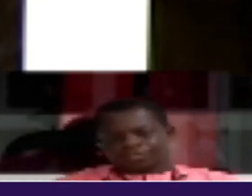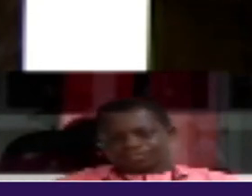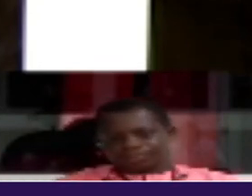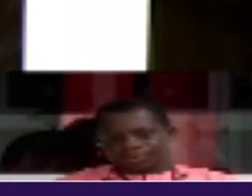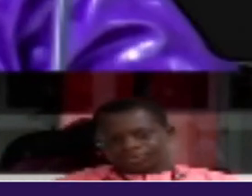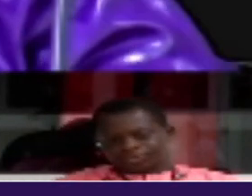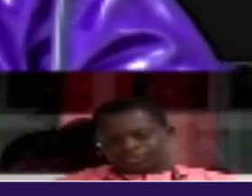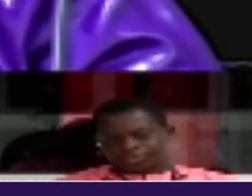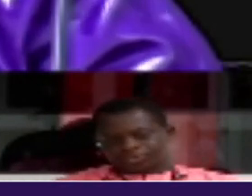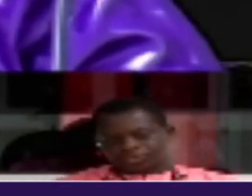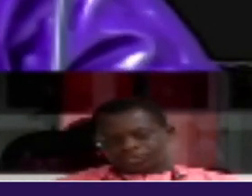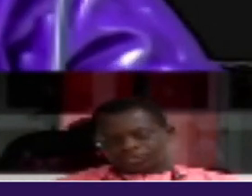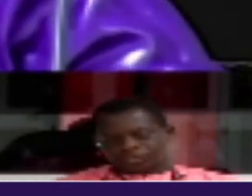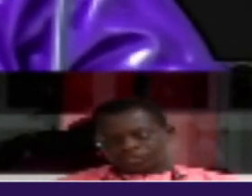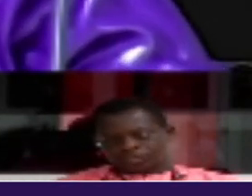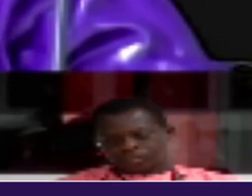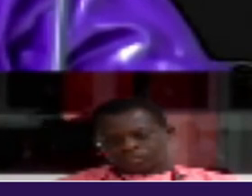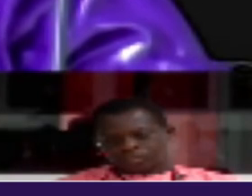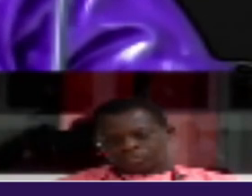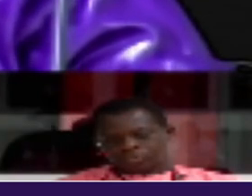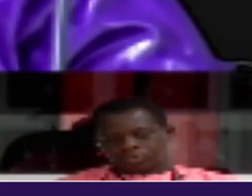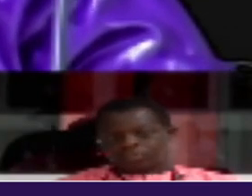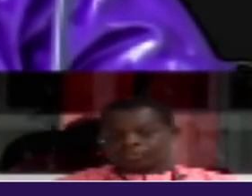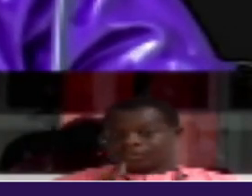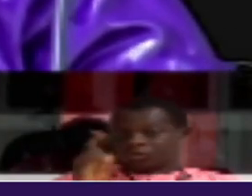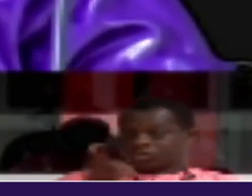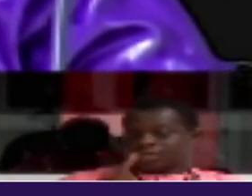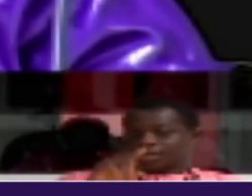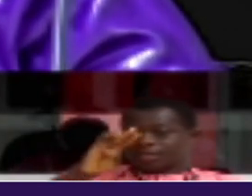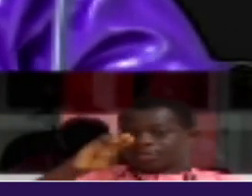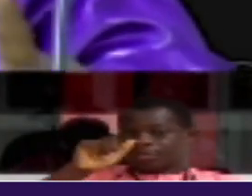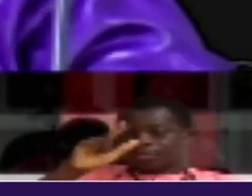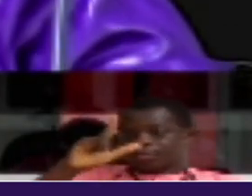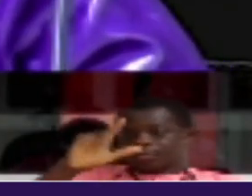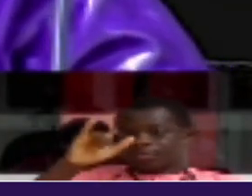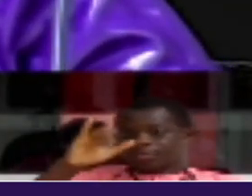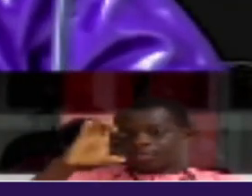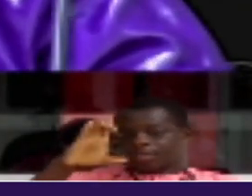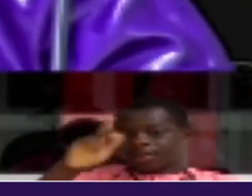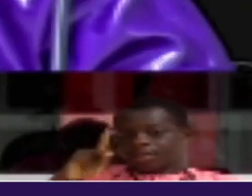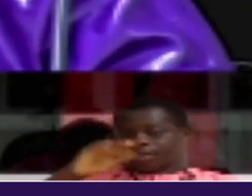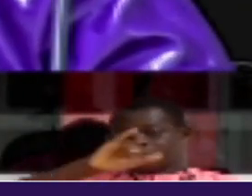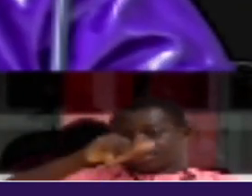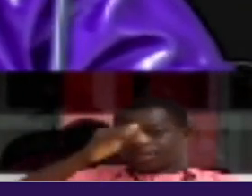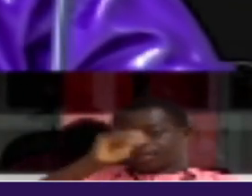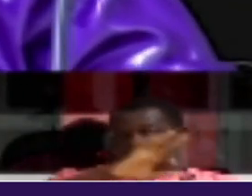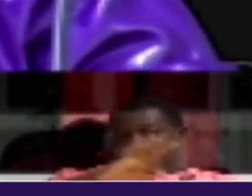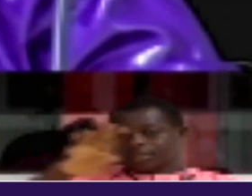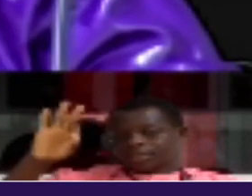This is what Malik Jata had to say. I read out from his statement.